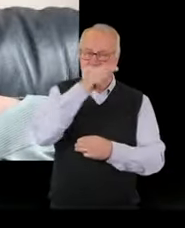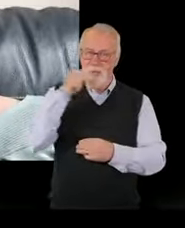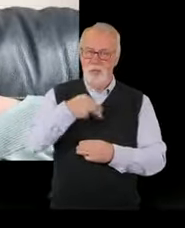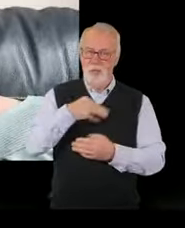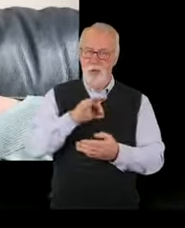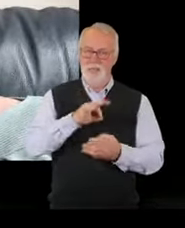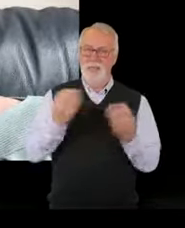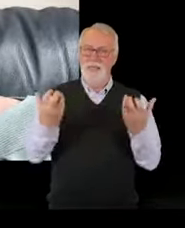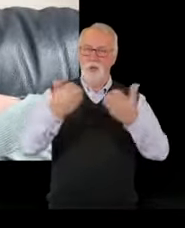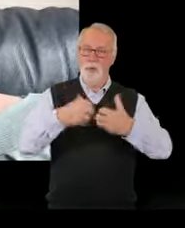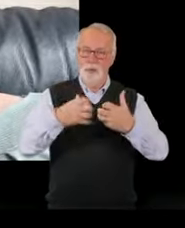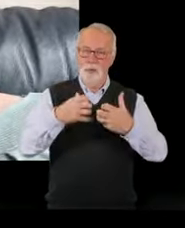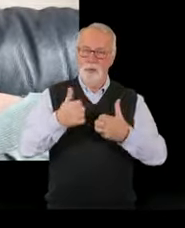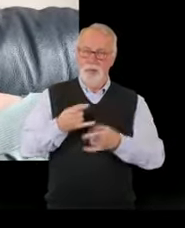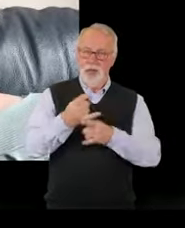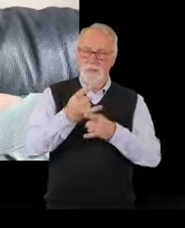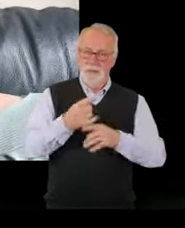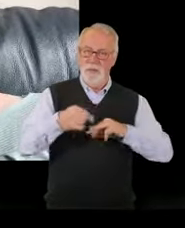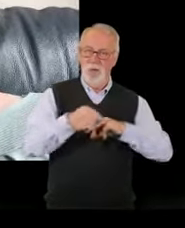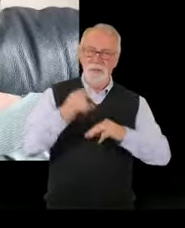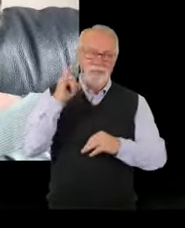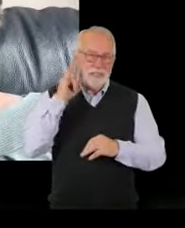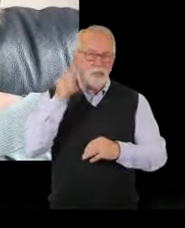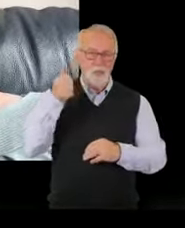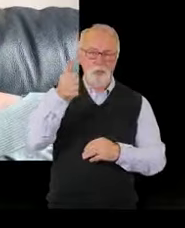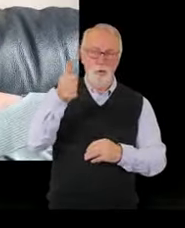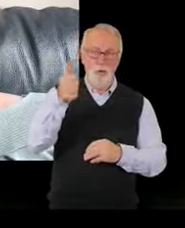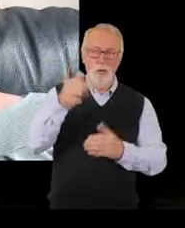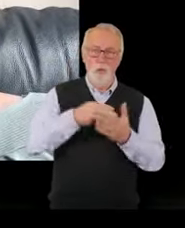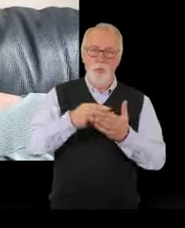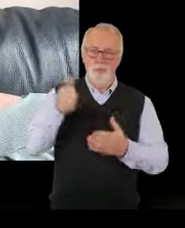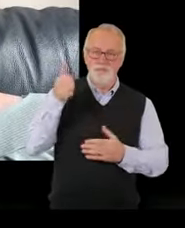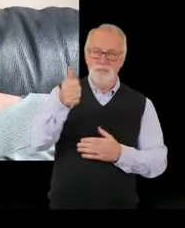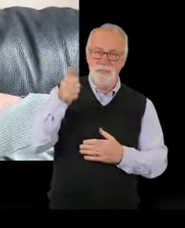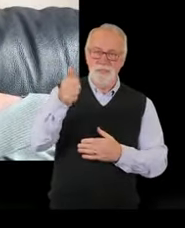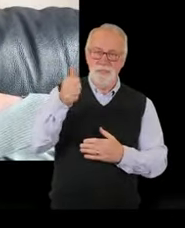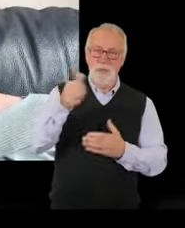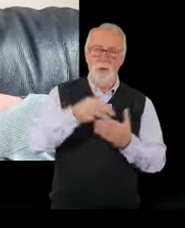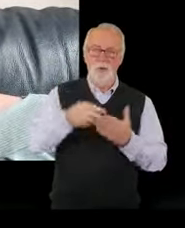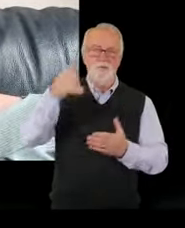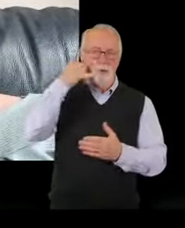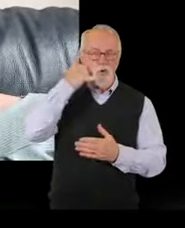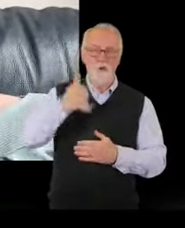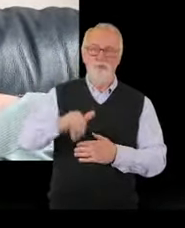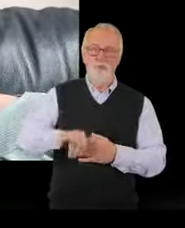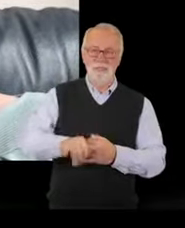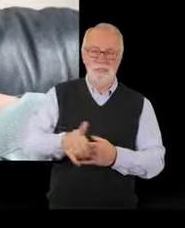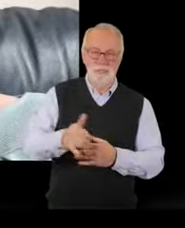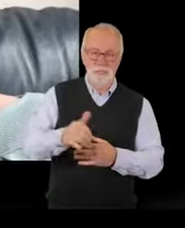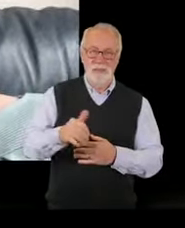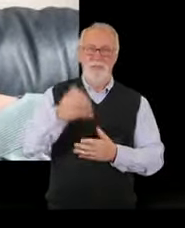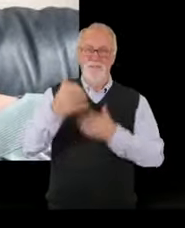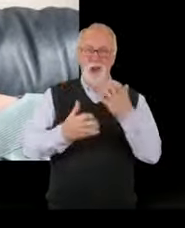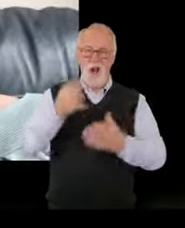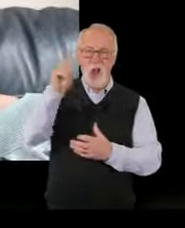equipment provided. For example we got equipment that enables my husband to hear the doorbell